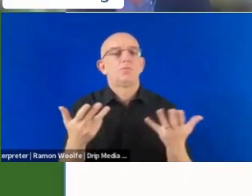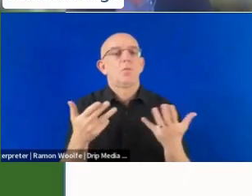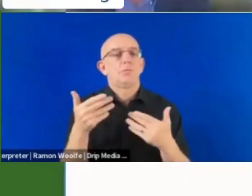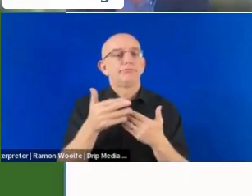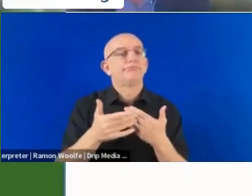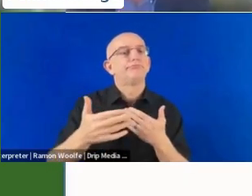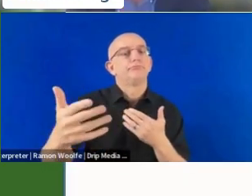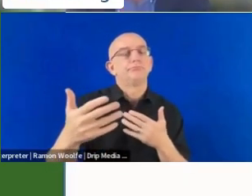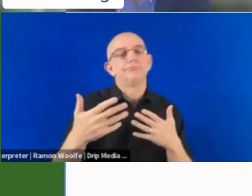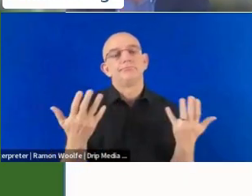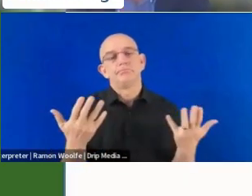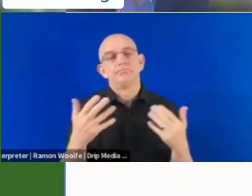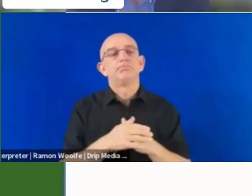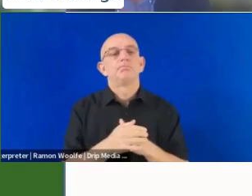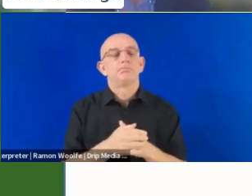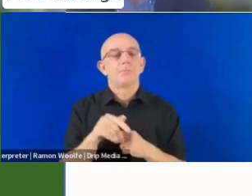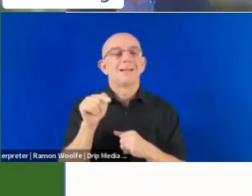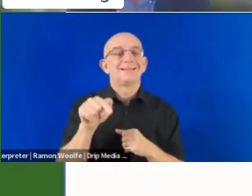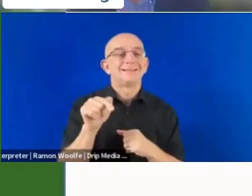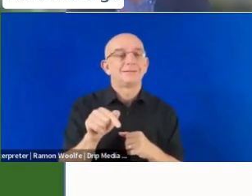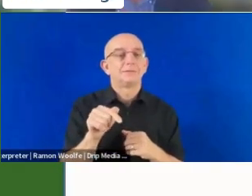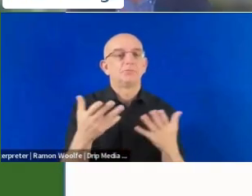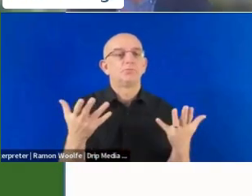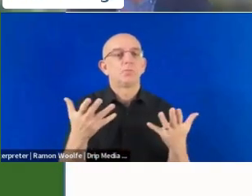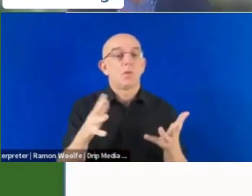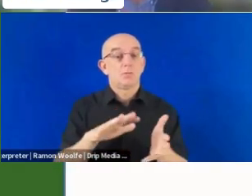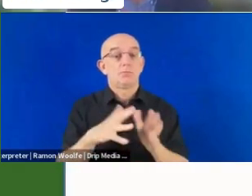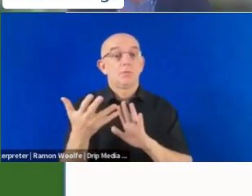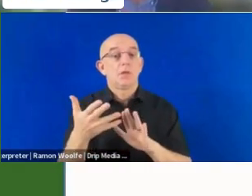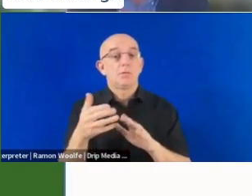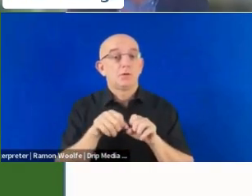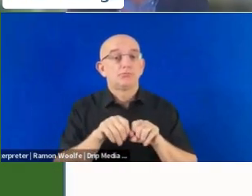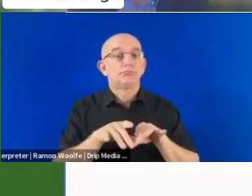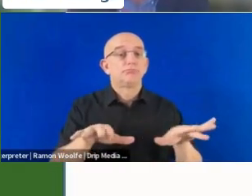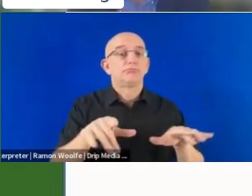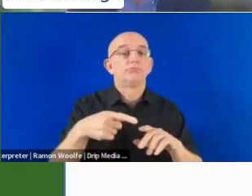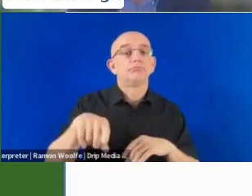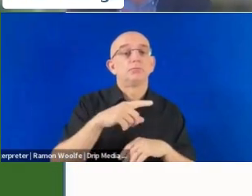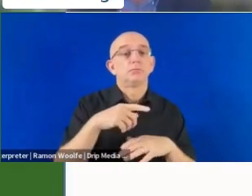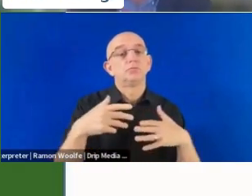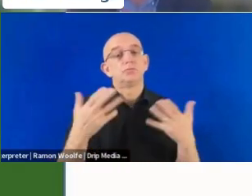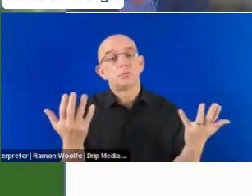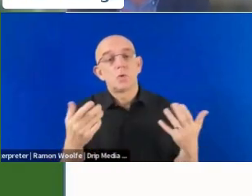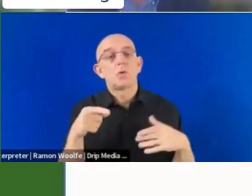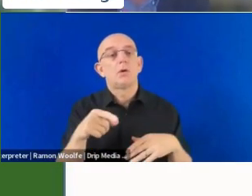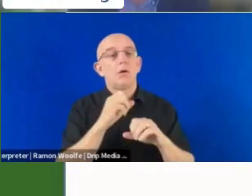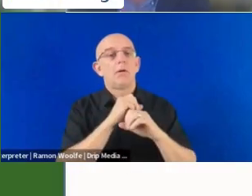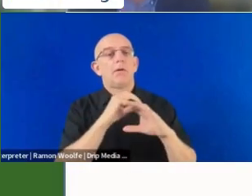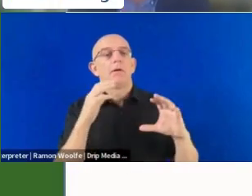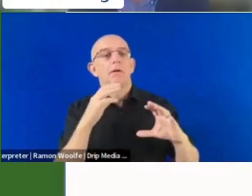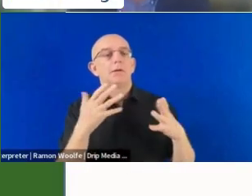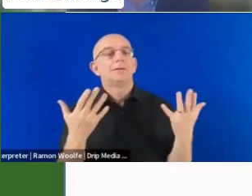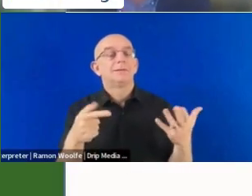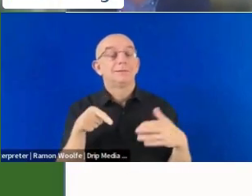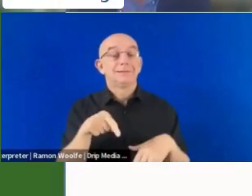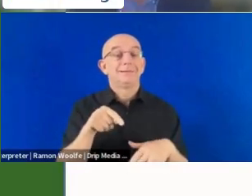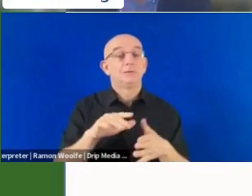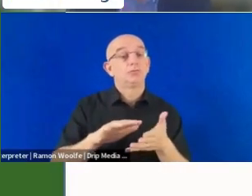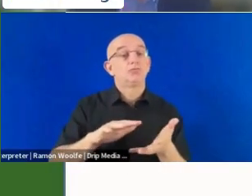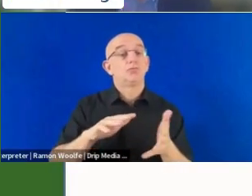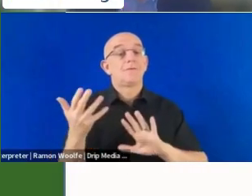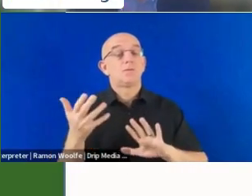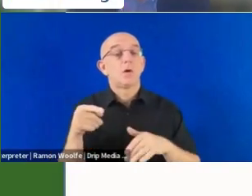of Transform? So in terms of the overview, Transform is a regional capacity building interagency initiative,